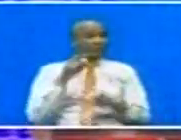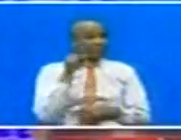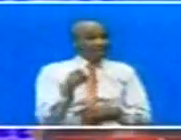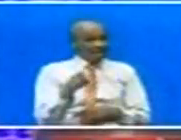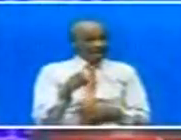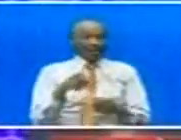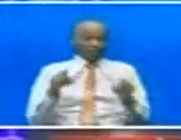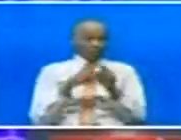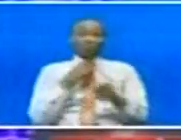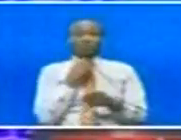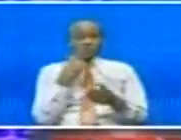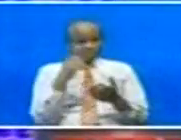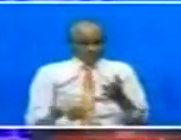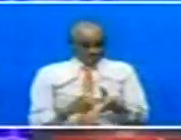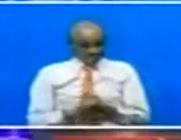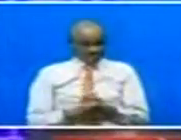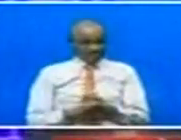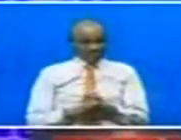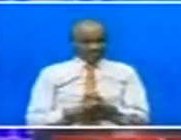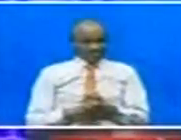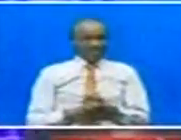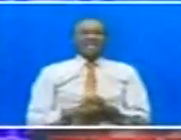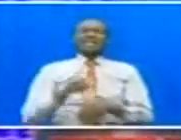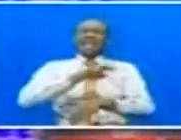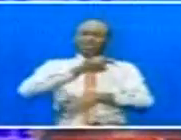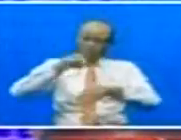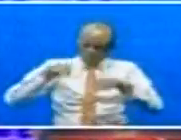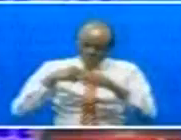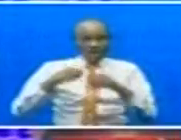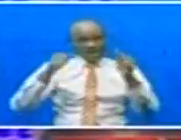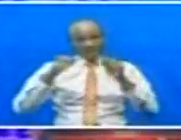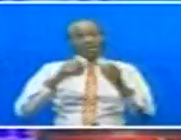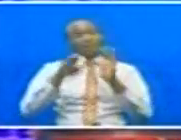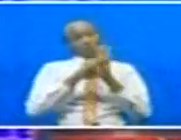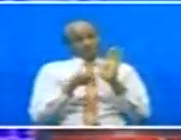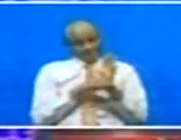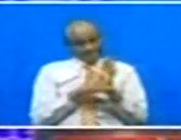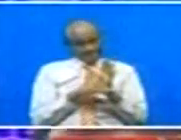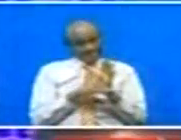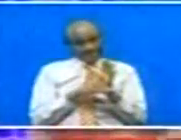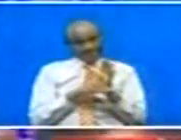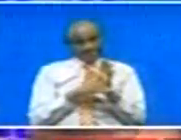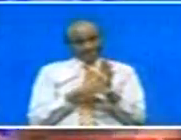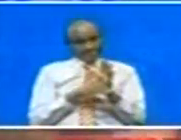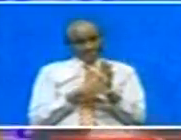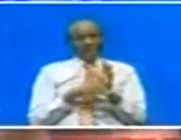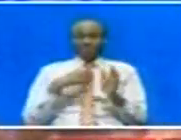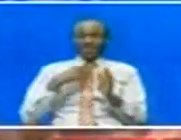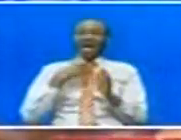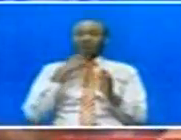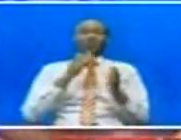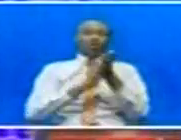above that, I'd like to say this. As part of our national cohesion program, and I would like to recommend the